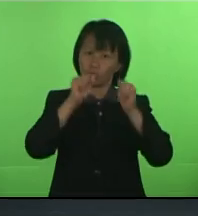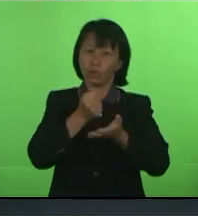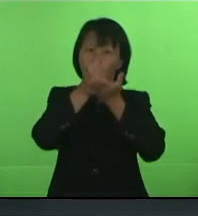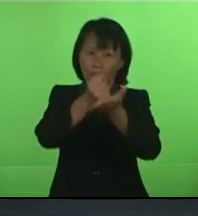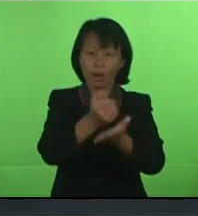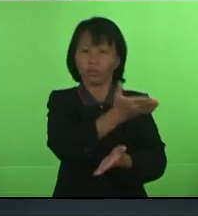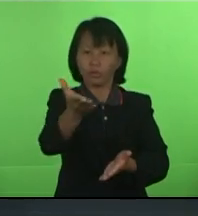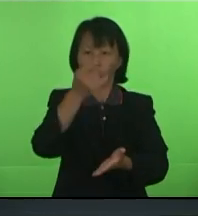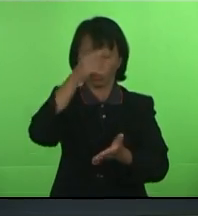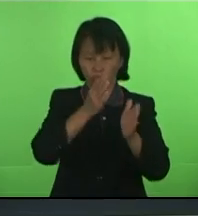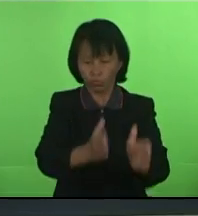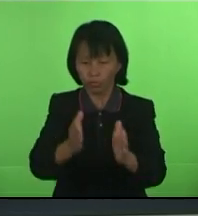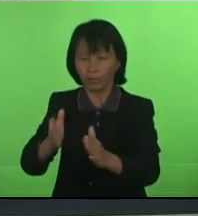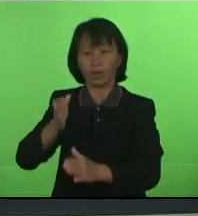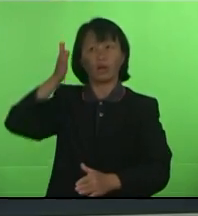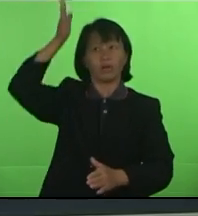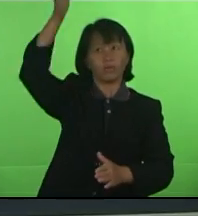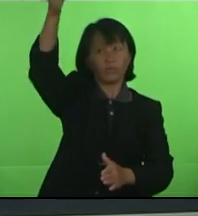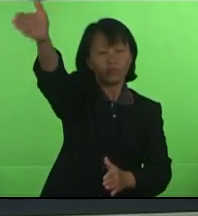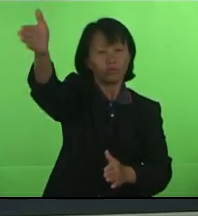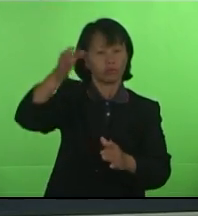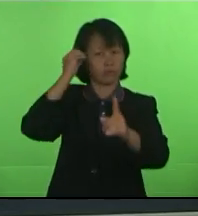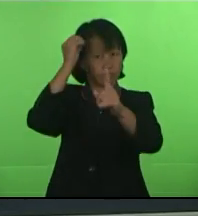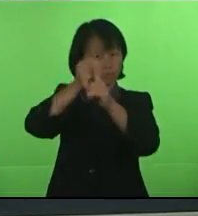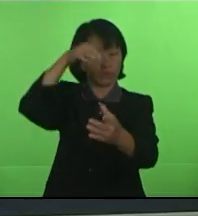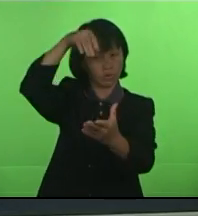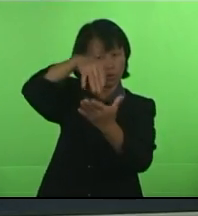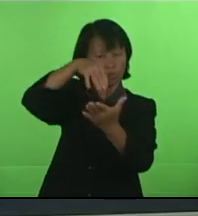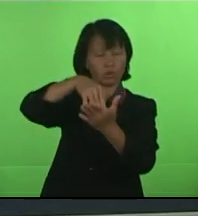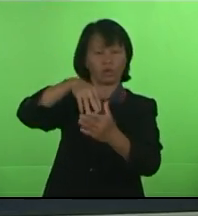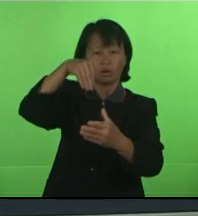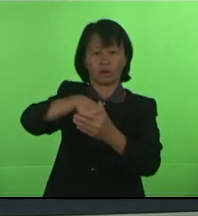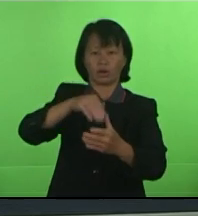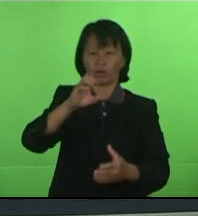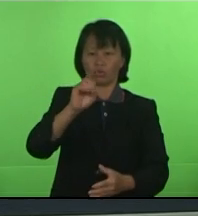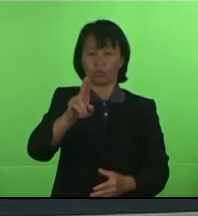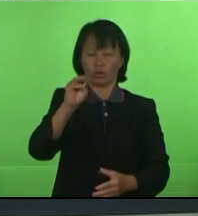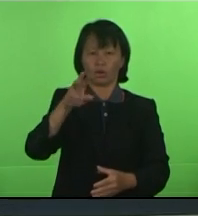for your future learning goals at OUM and in your